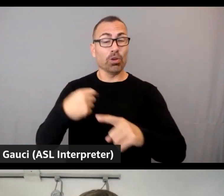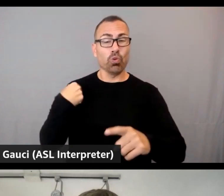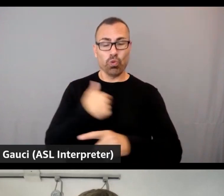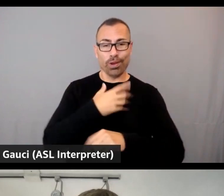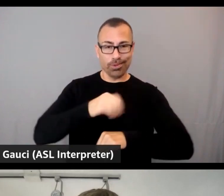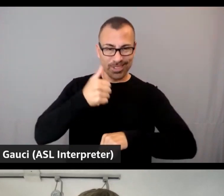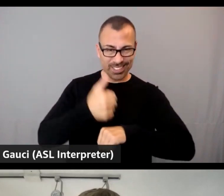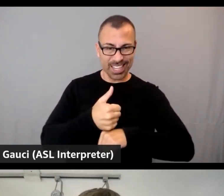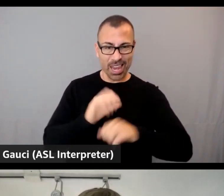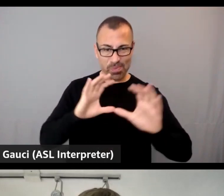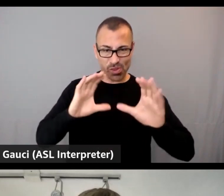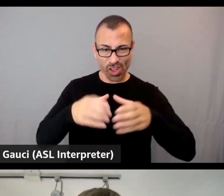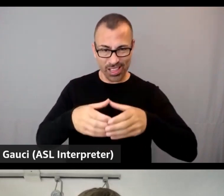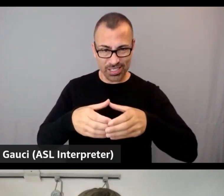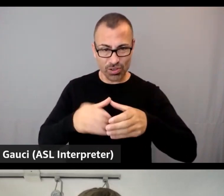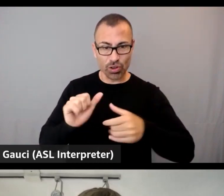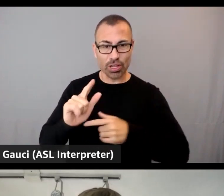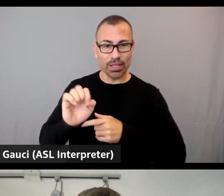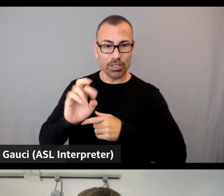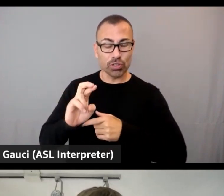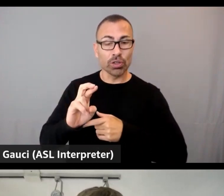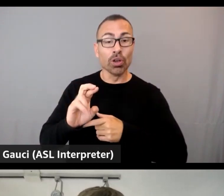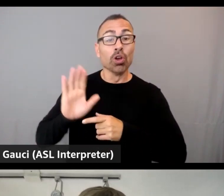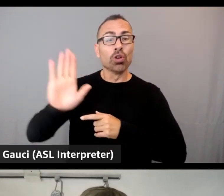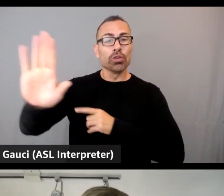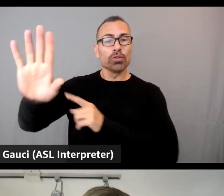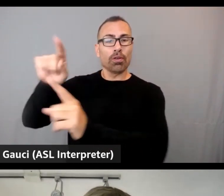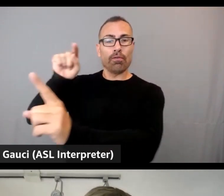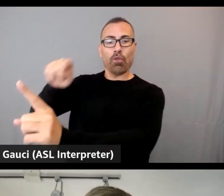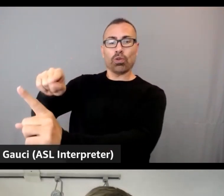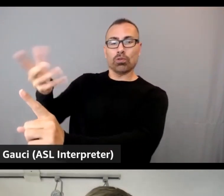focus on data integration. Now,